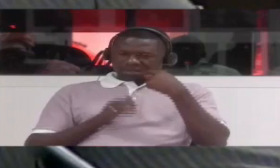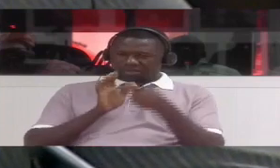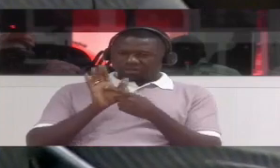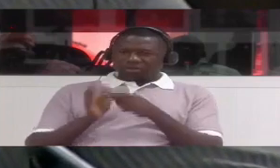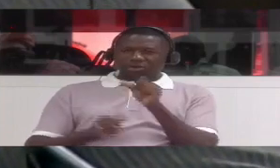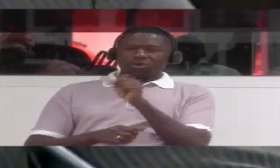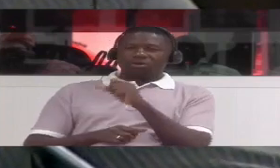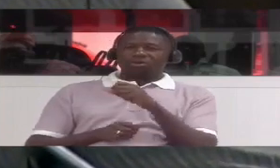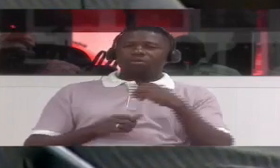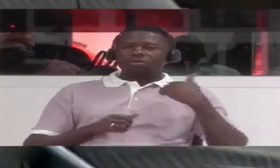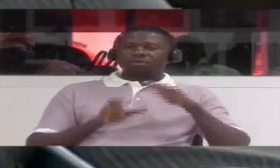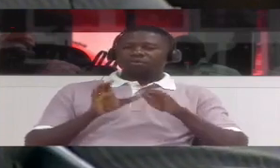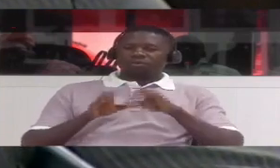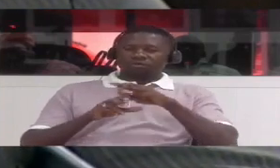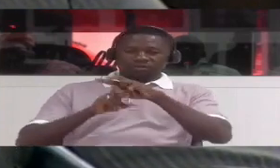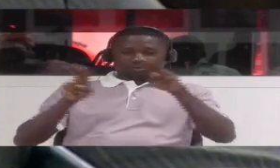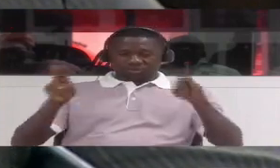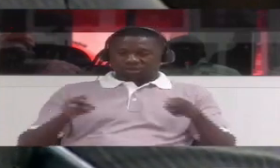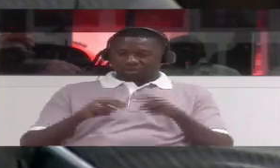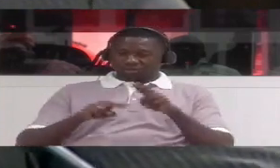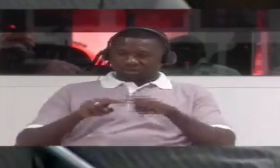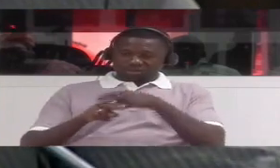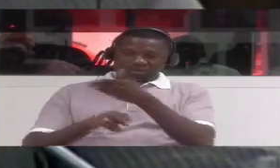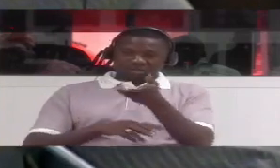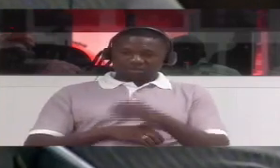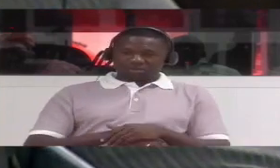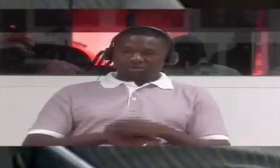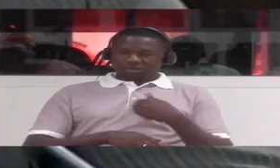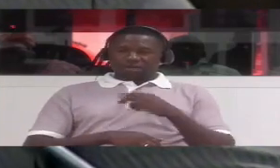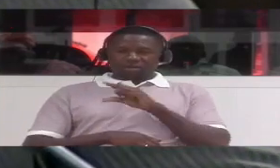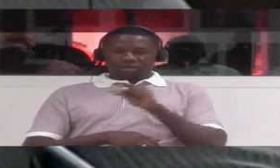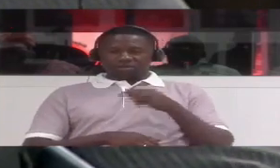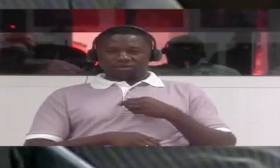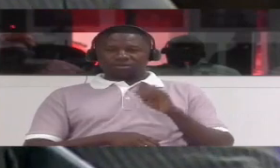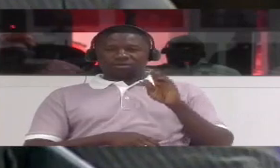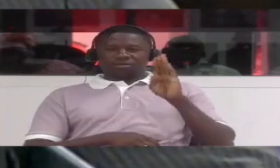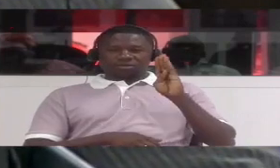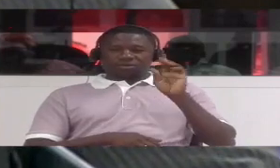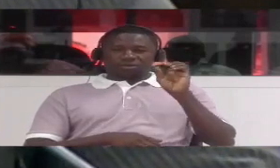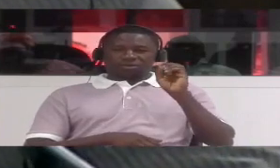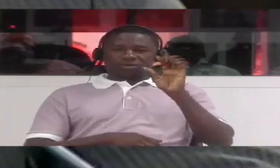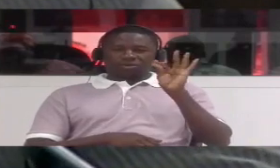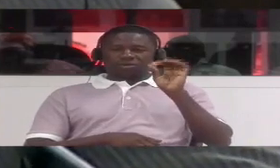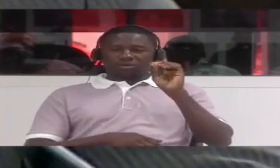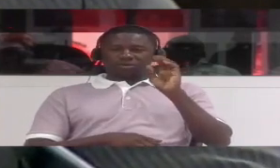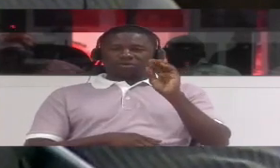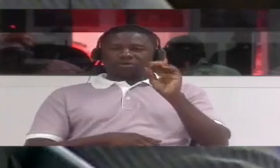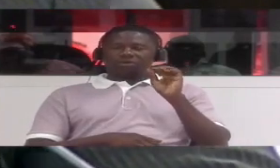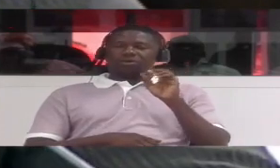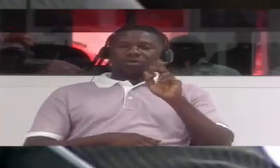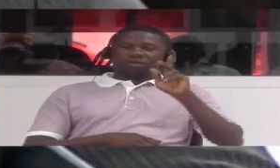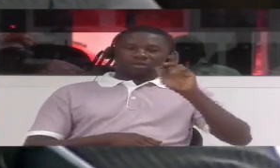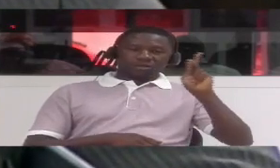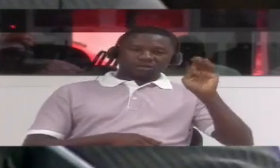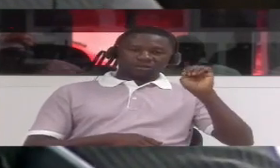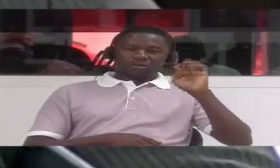Lamin Cham, a policeman from Sukuta. That was Botoketa, of course, I know. Not in the panel at the time, but he was,